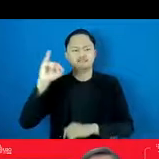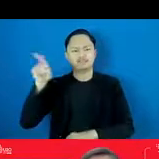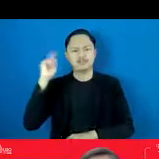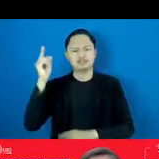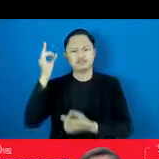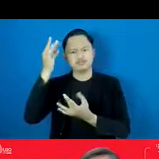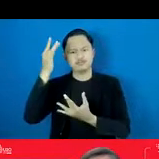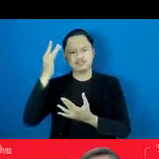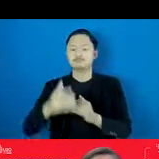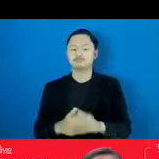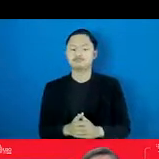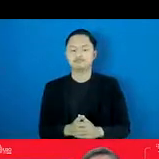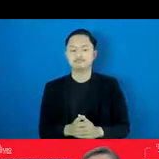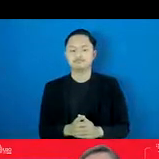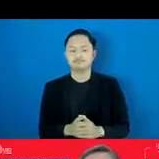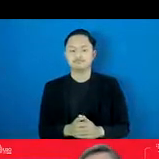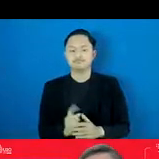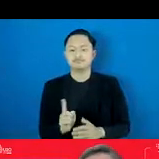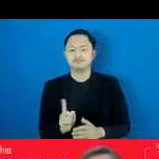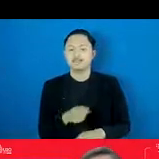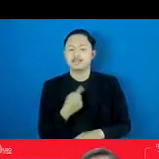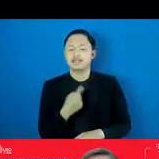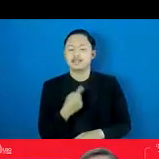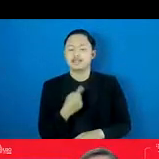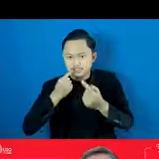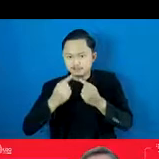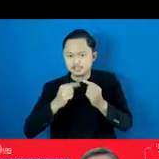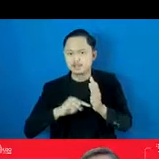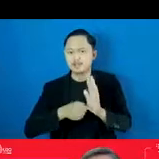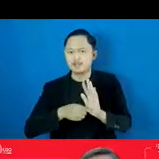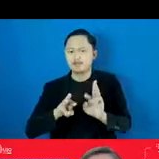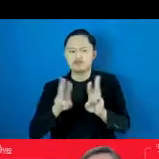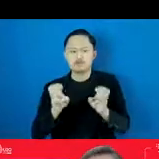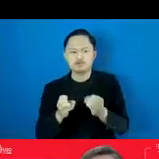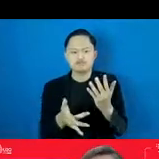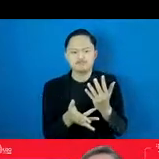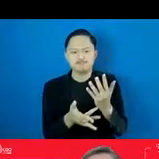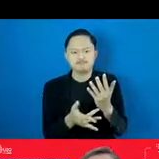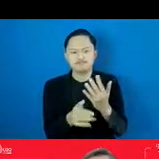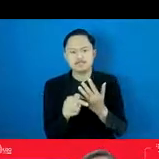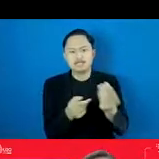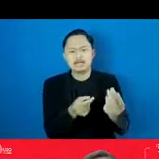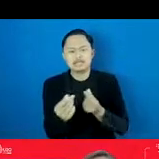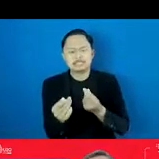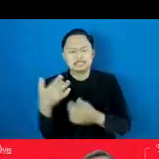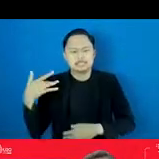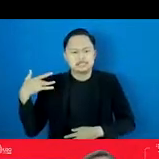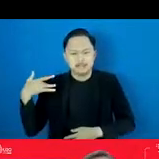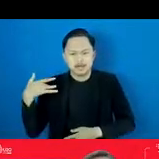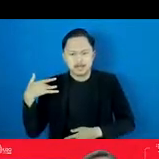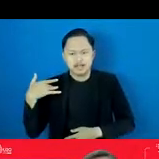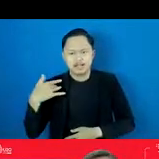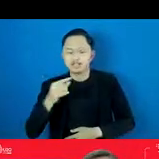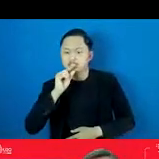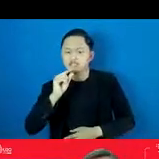gentlemen, we will begin our day three on the workshop on technology selection and business model for electric buses and